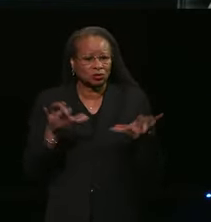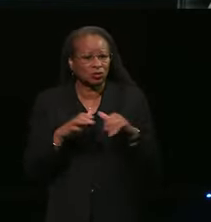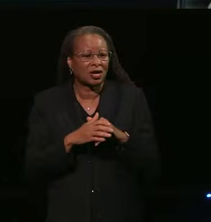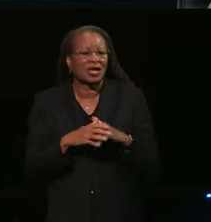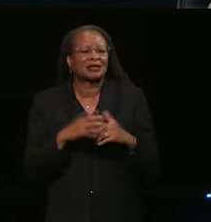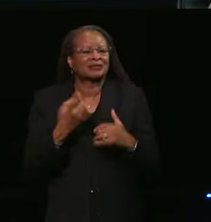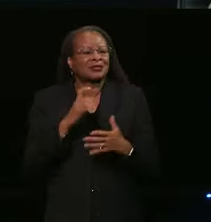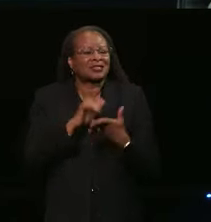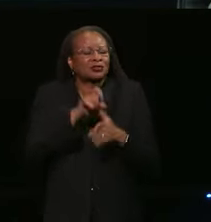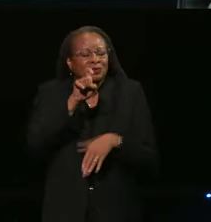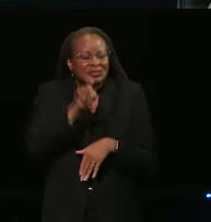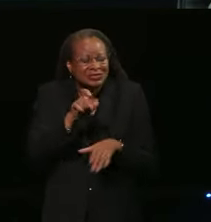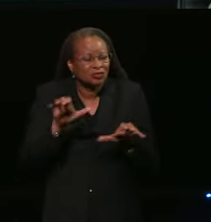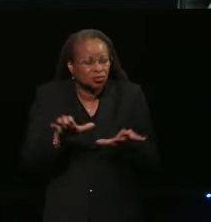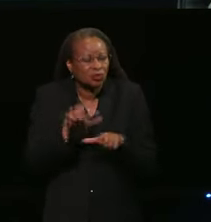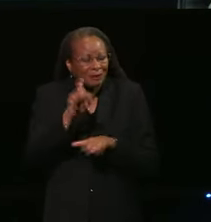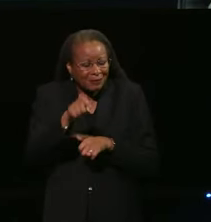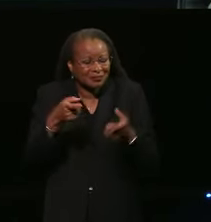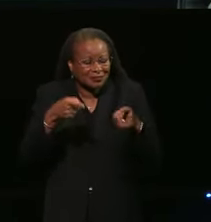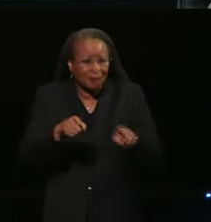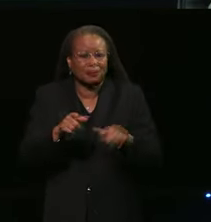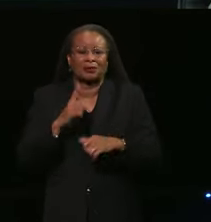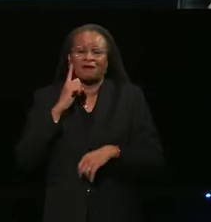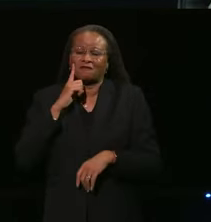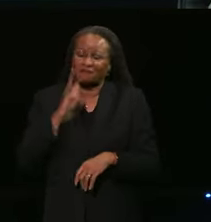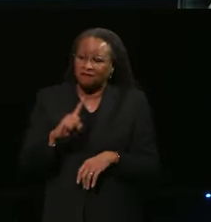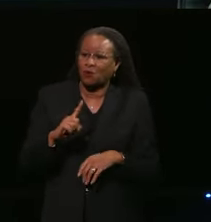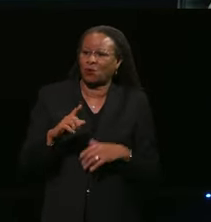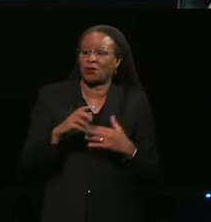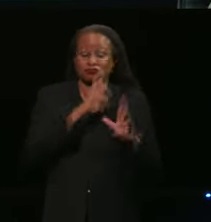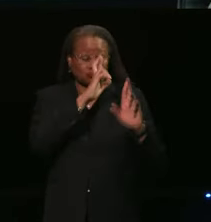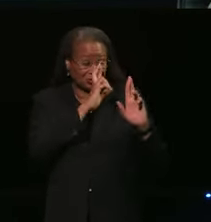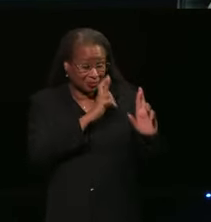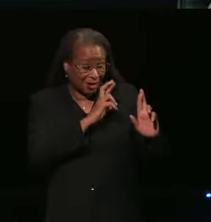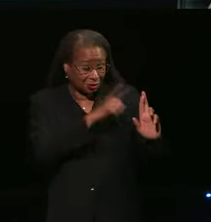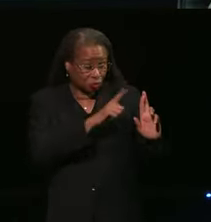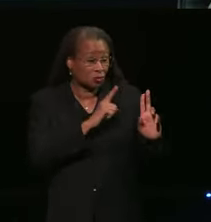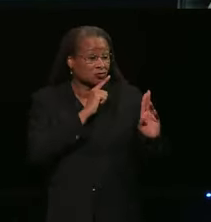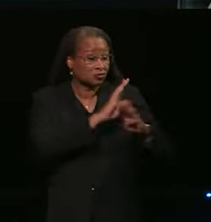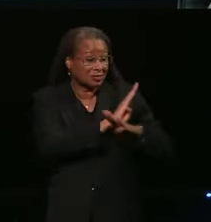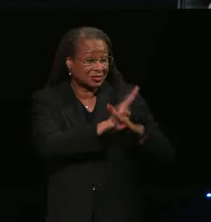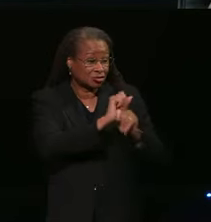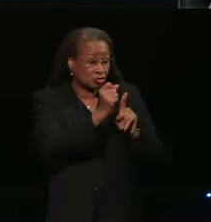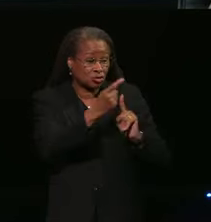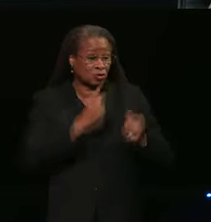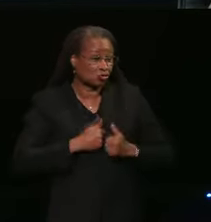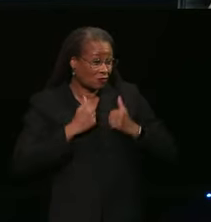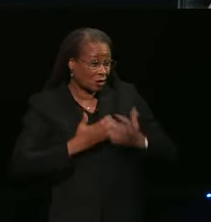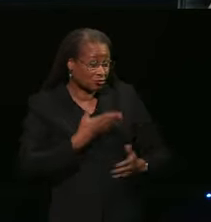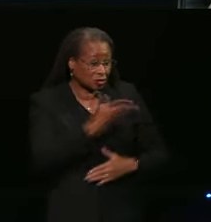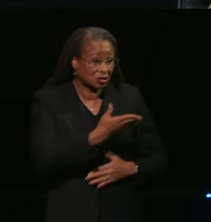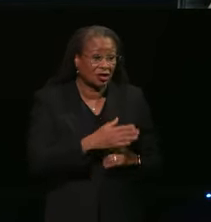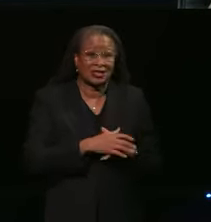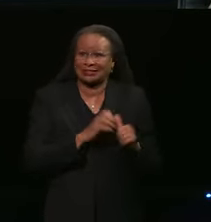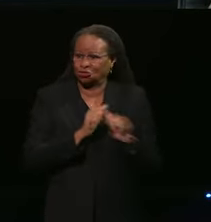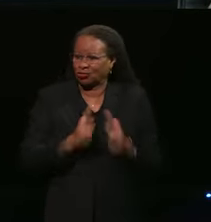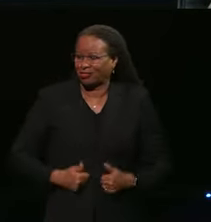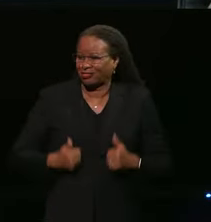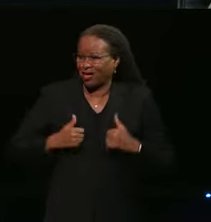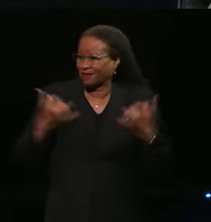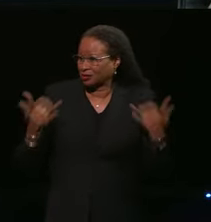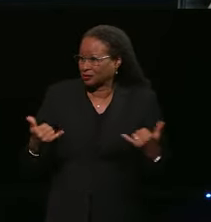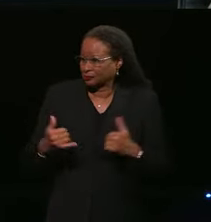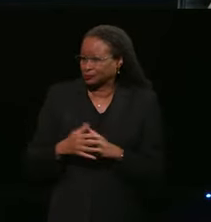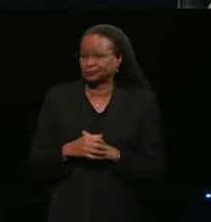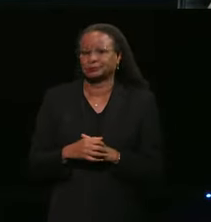something that you need to do. It's something that you need to do for respect to the survivors that they are still alive